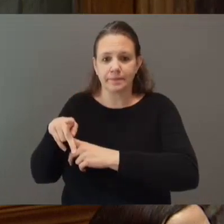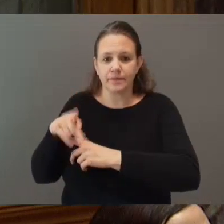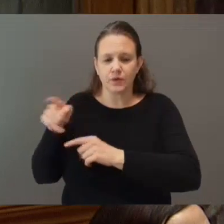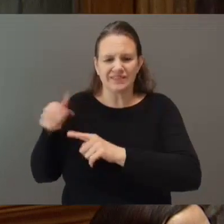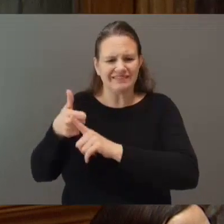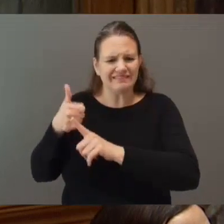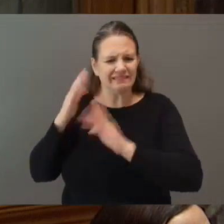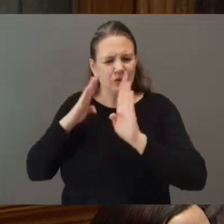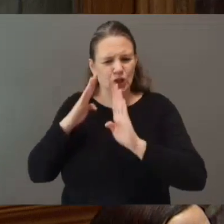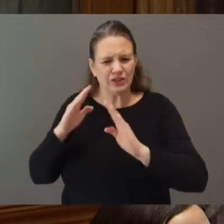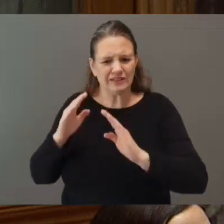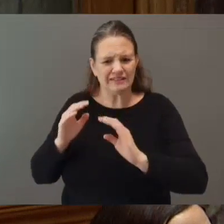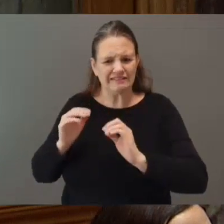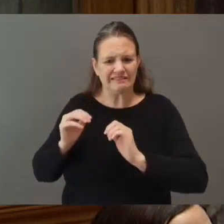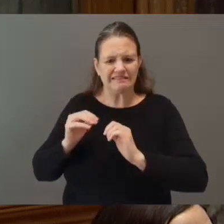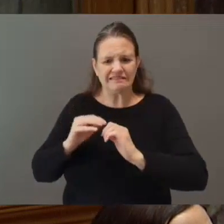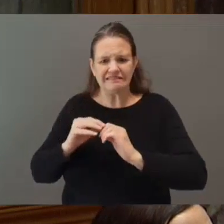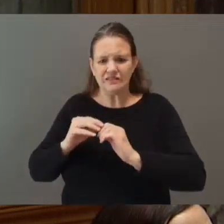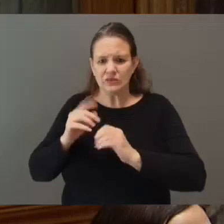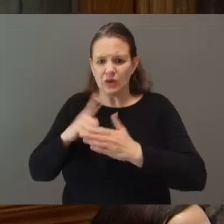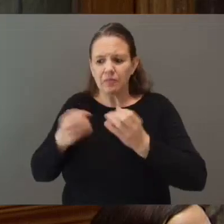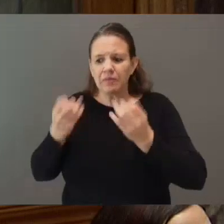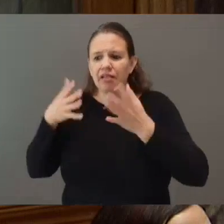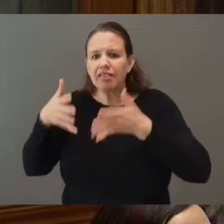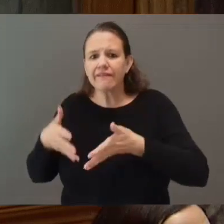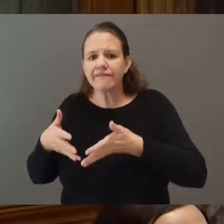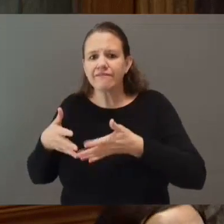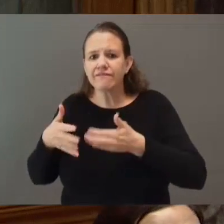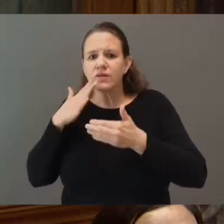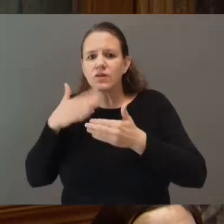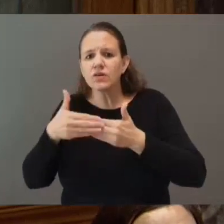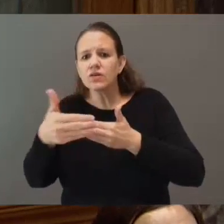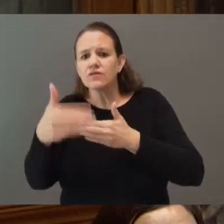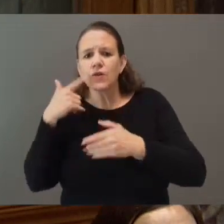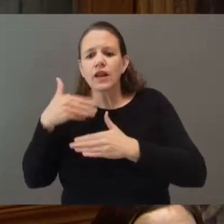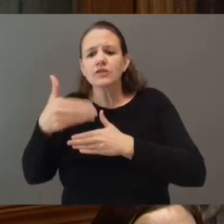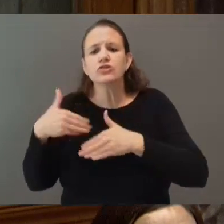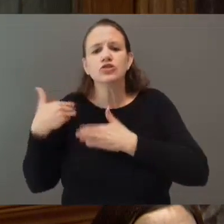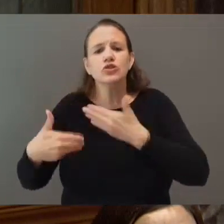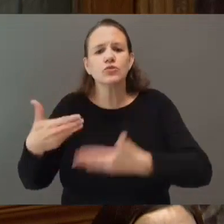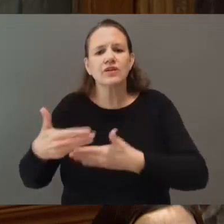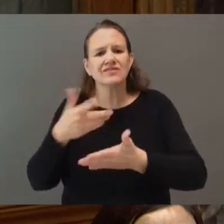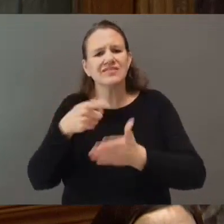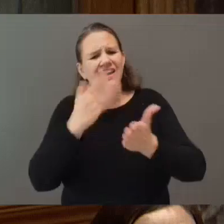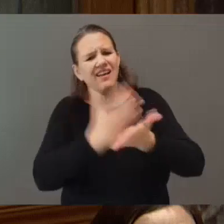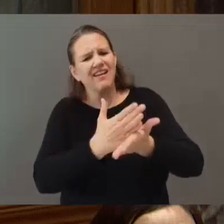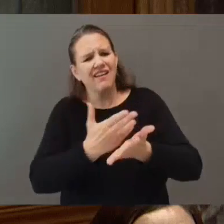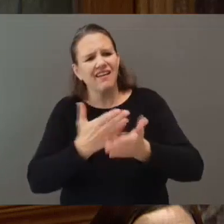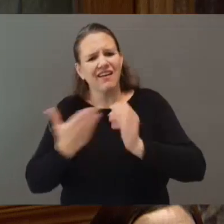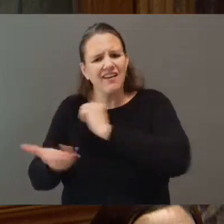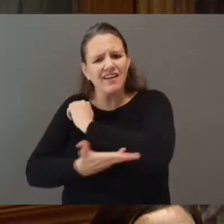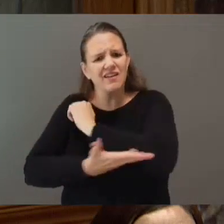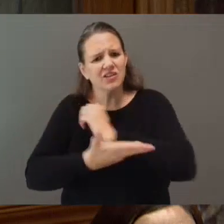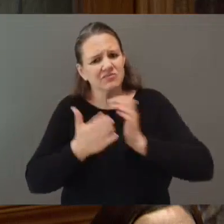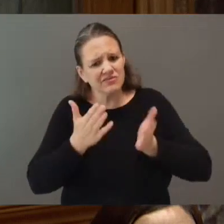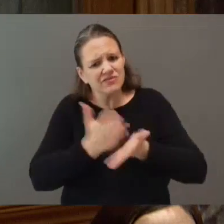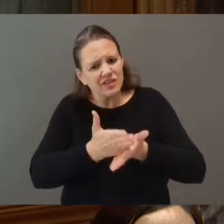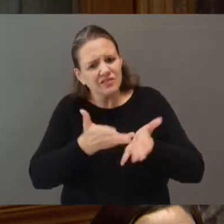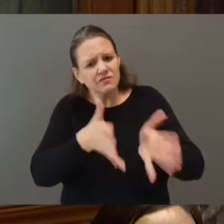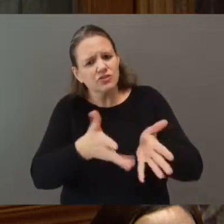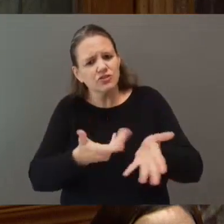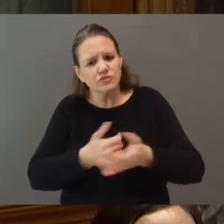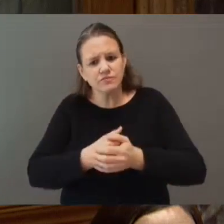old growth trees. End quote. My question is again to the Premier or the Minister of Forests, when will his government fully fund the